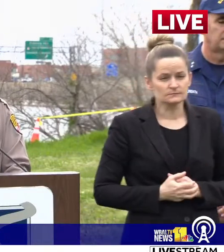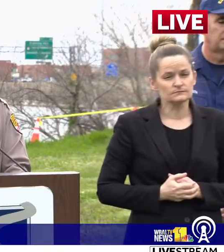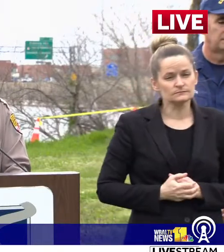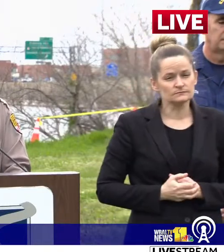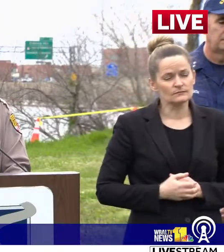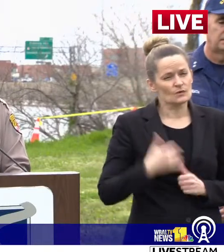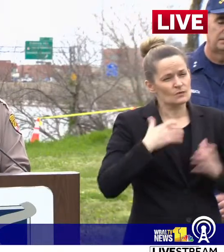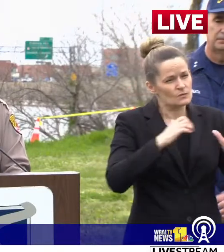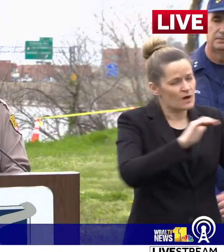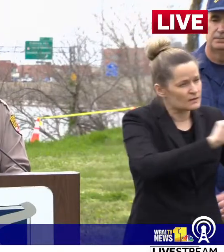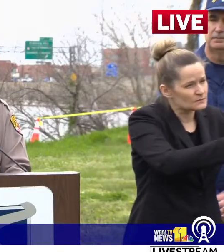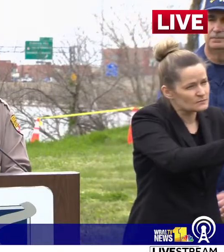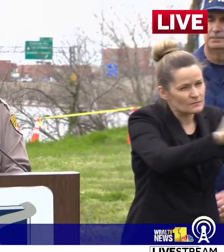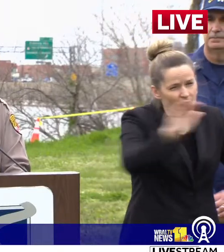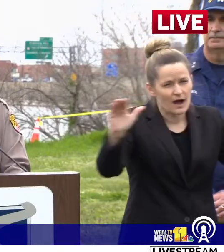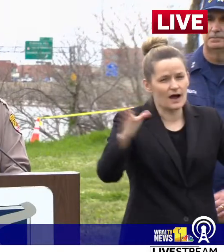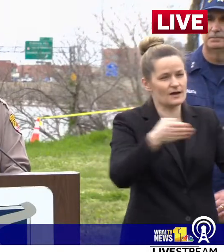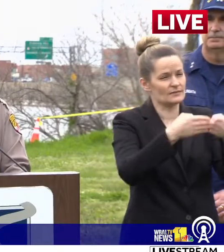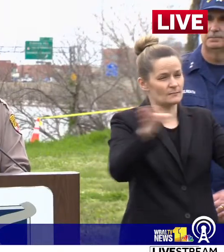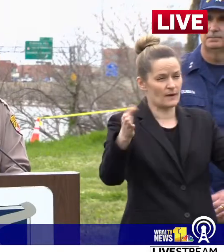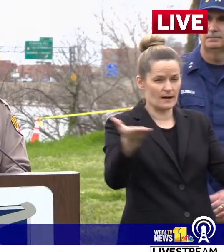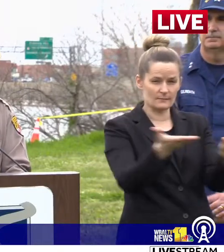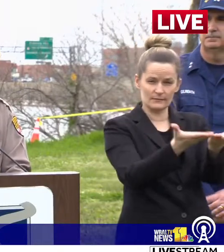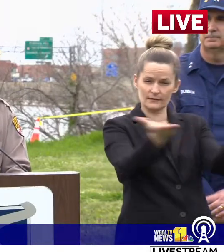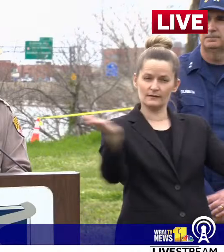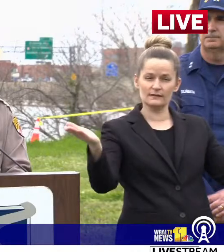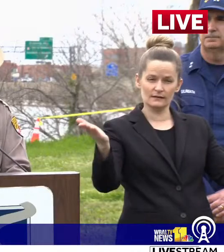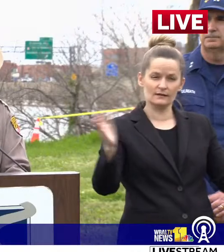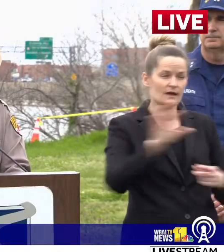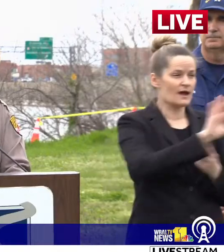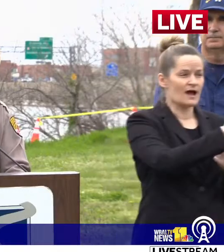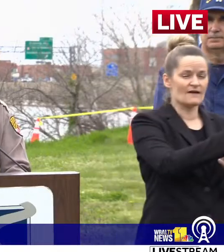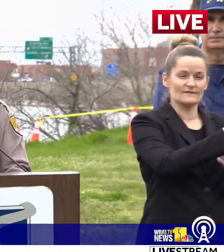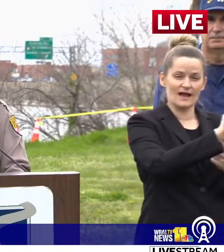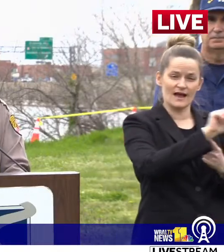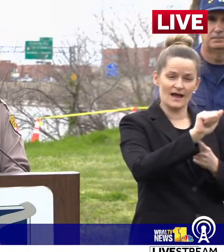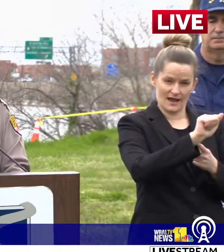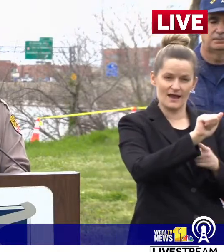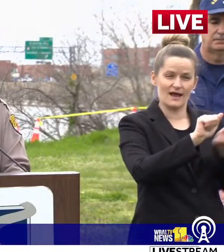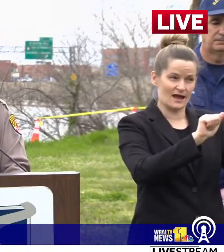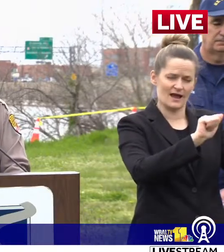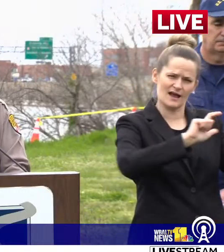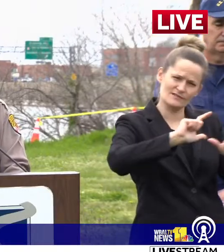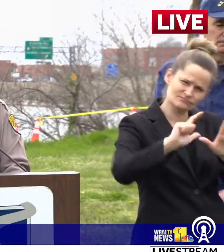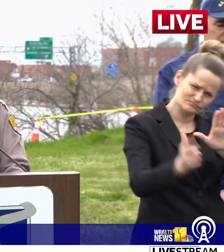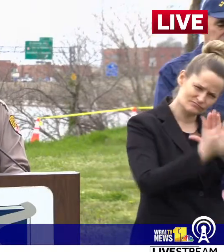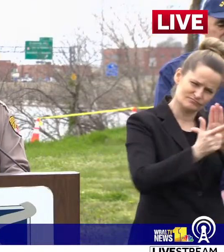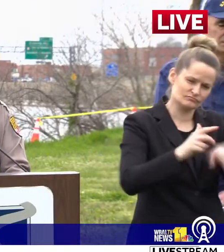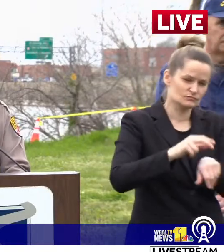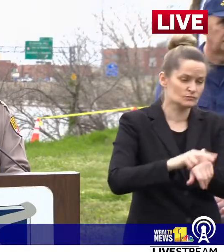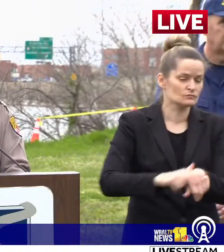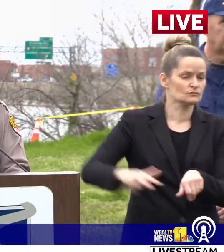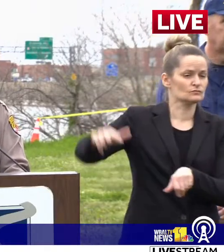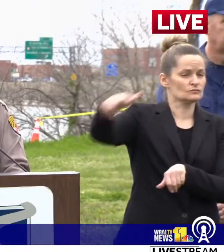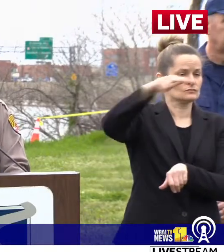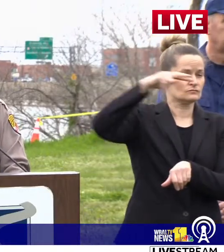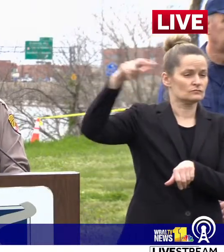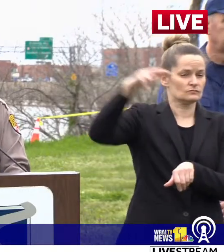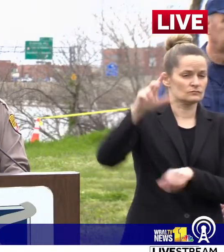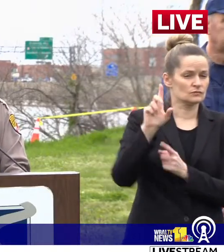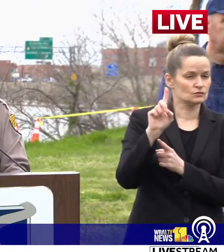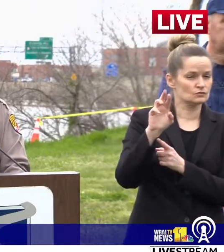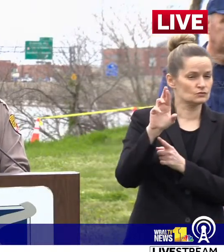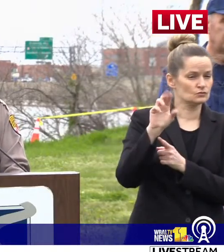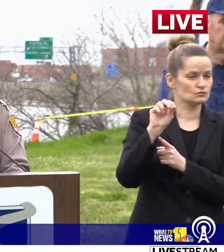are reminding the public that the Federal Aviation Administration has implemented a temporary flight restriction following the bridge